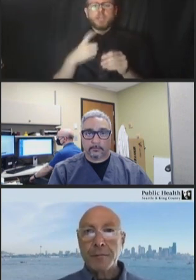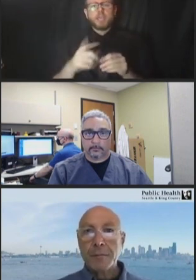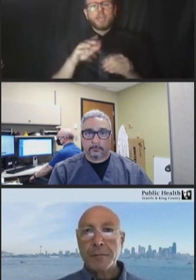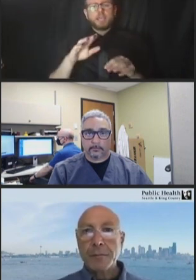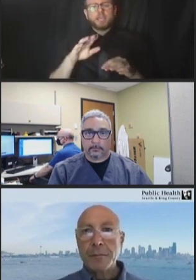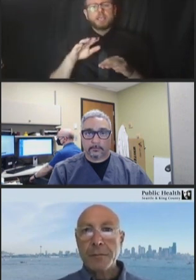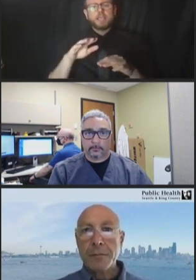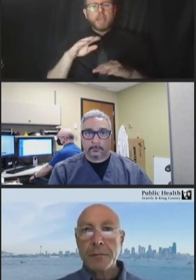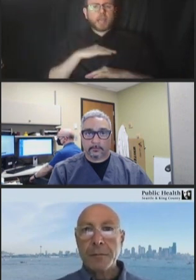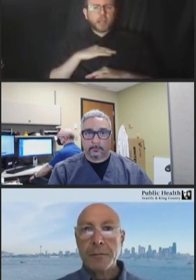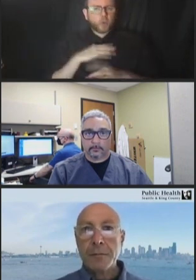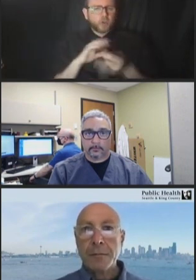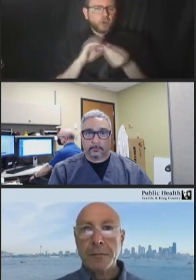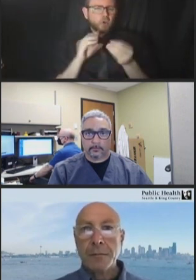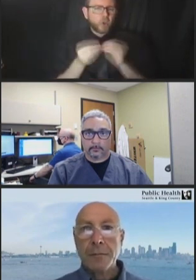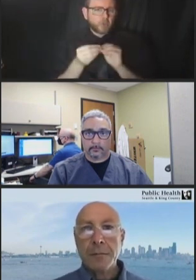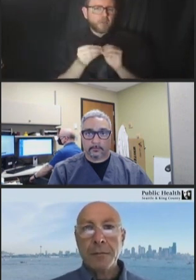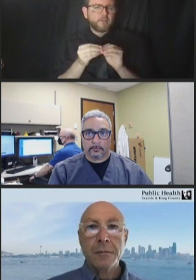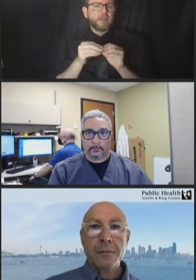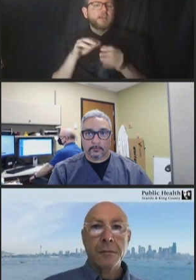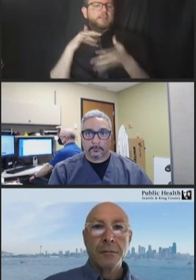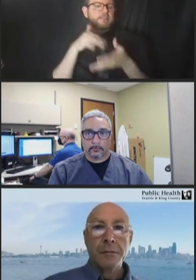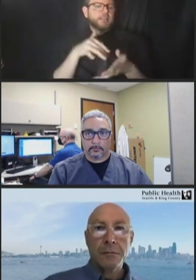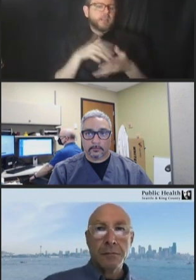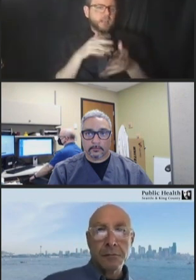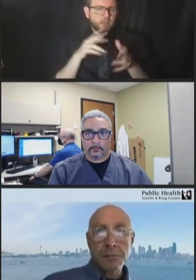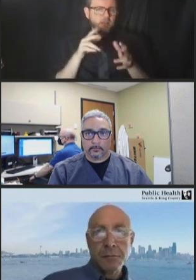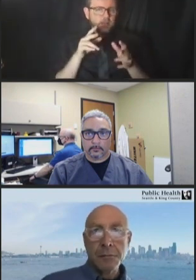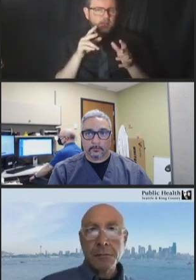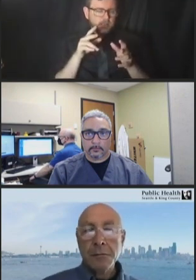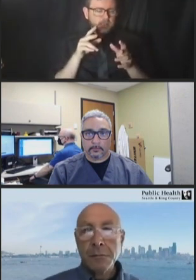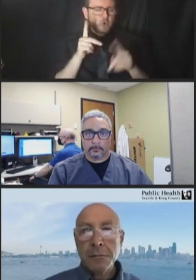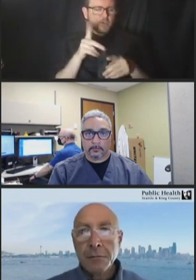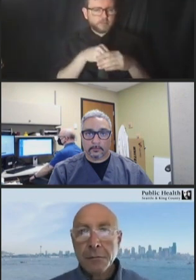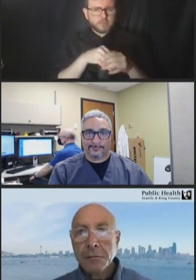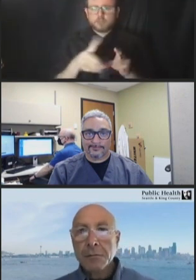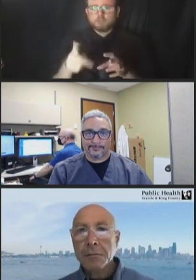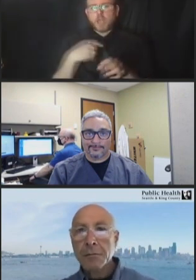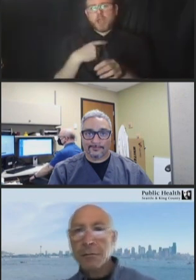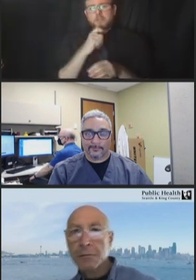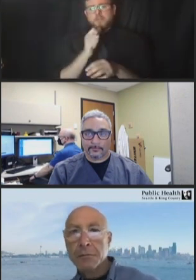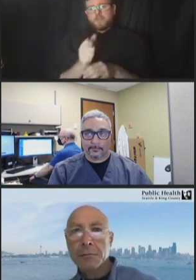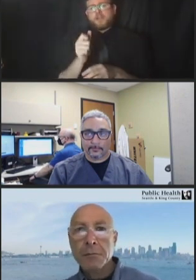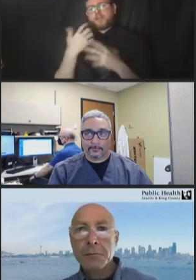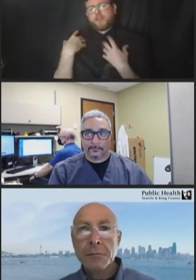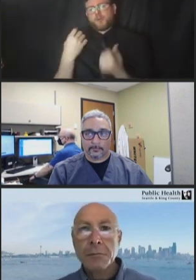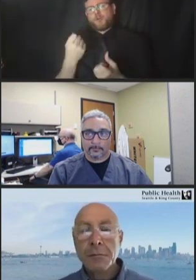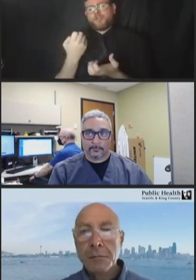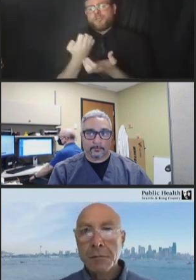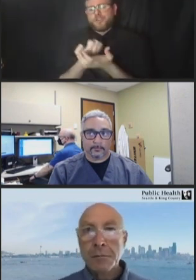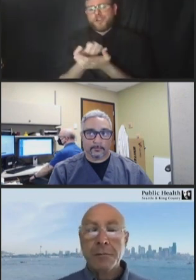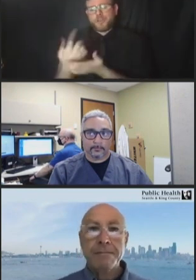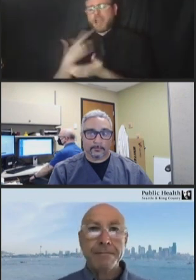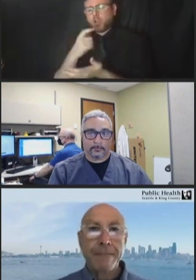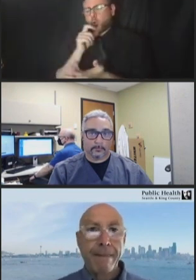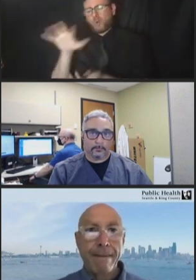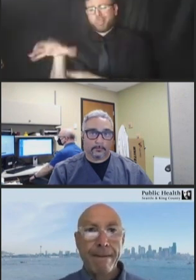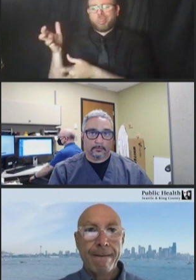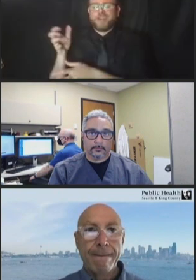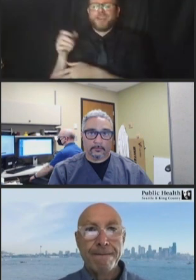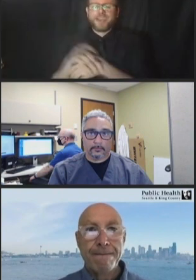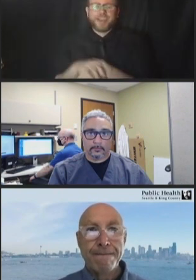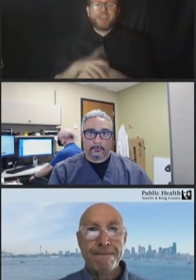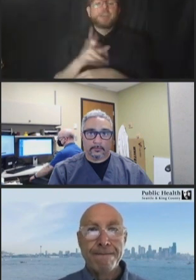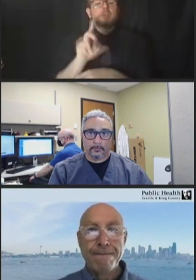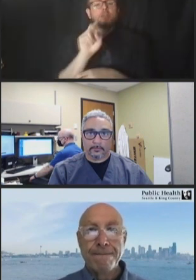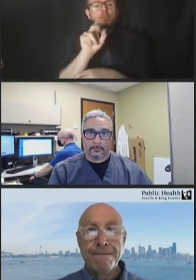And I am not at all a health economist, so I'm probably going to be messing this up a lot. But what Dana and his group did